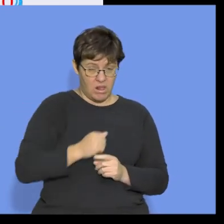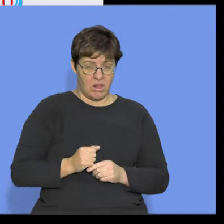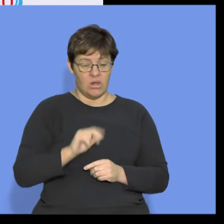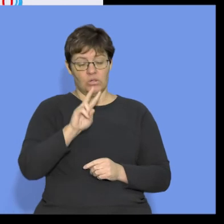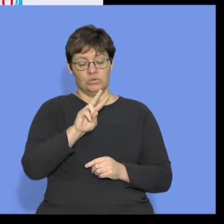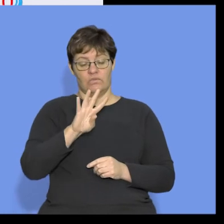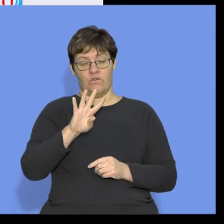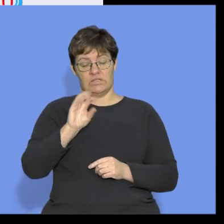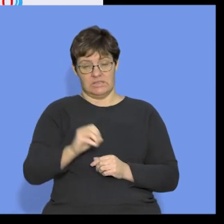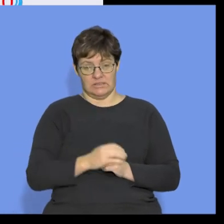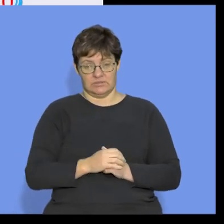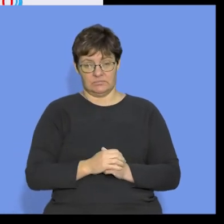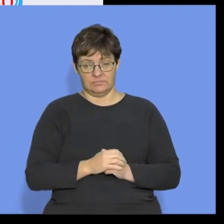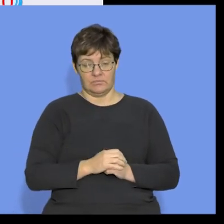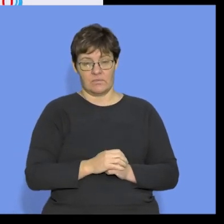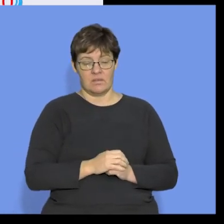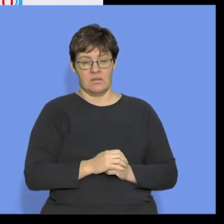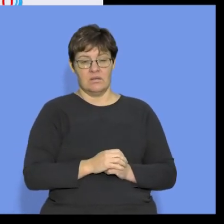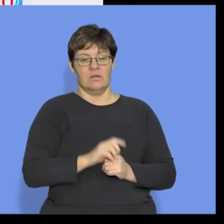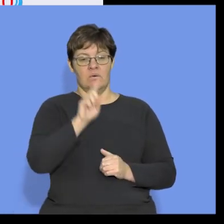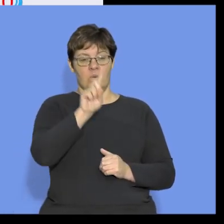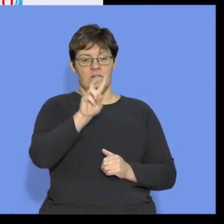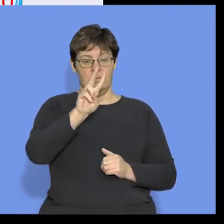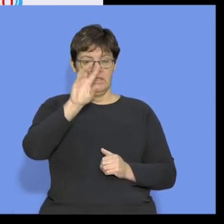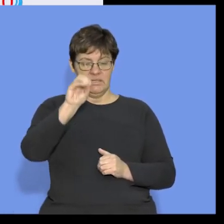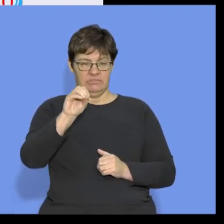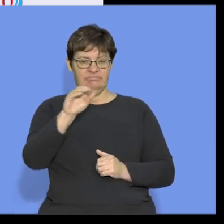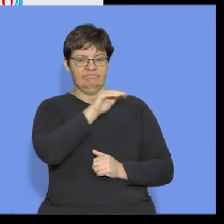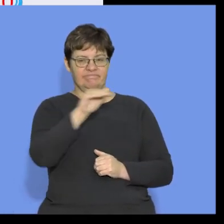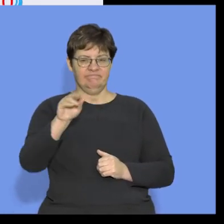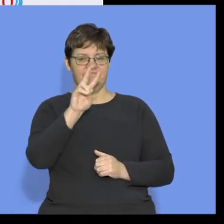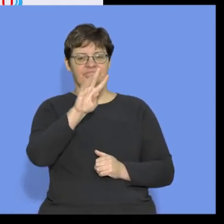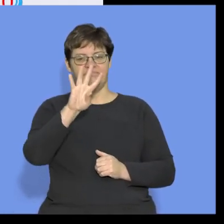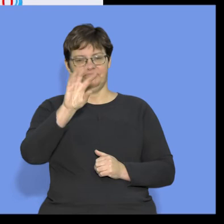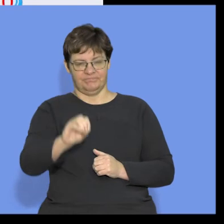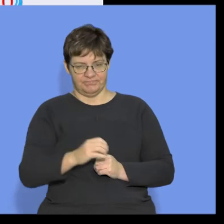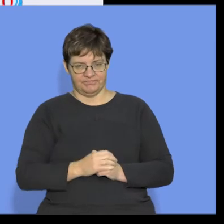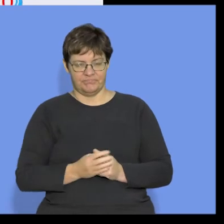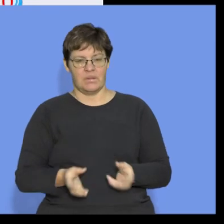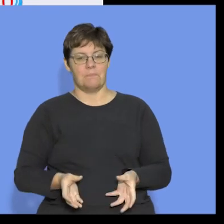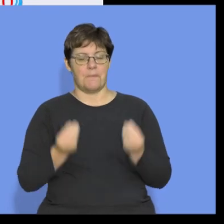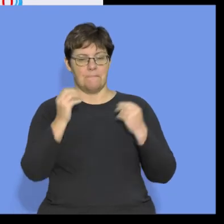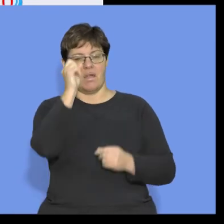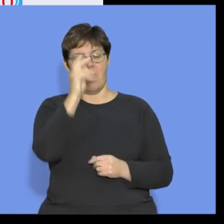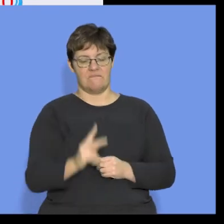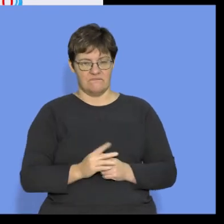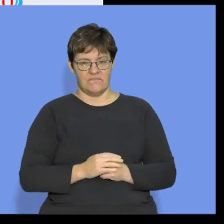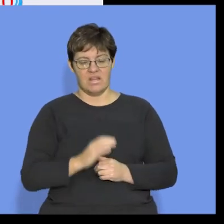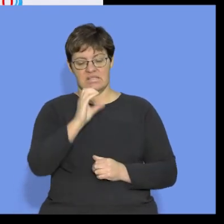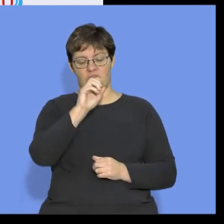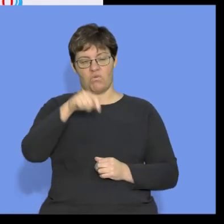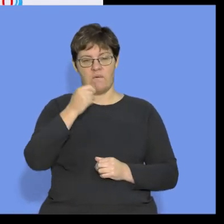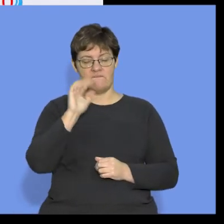is 240. So we go what? 120 divided by 240. We get a half, which